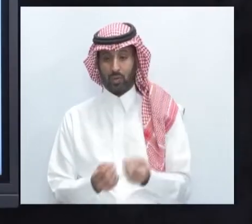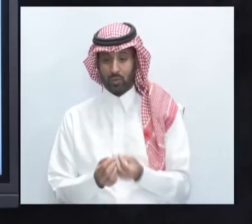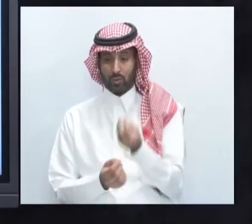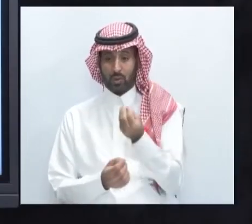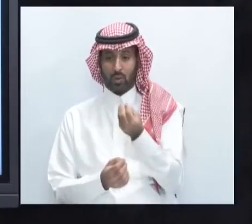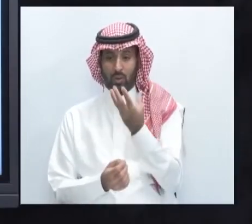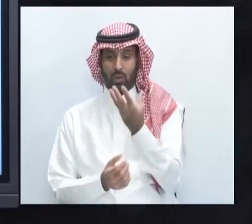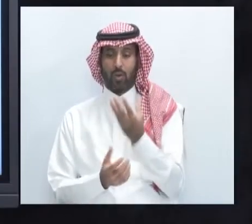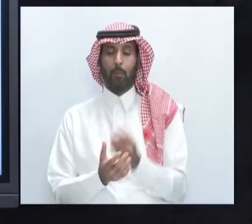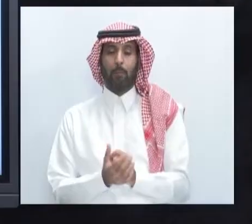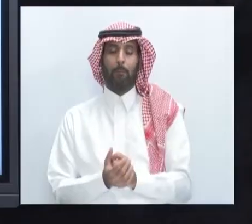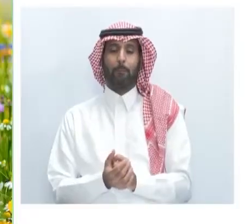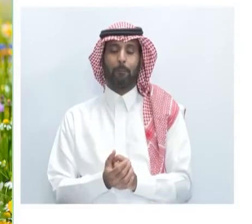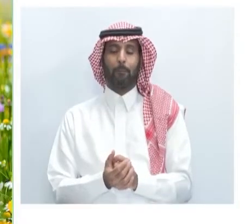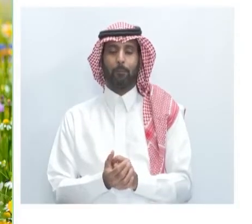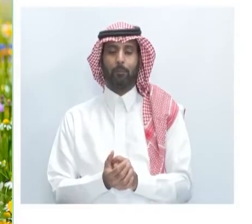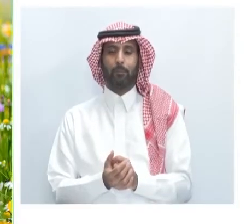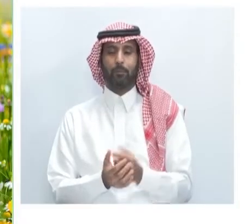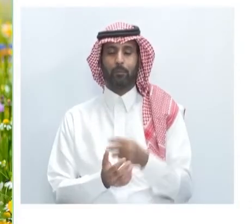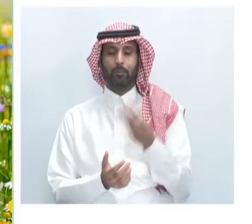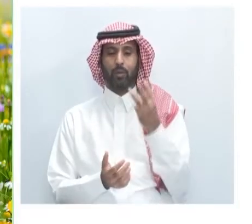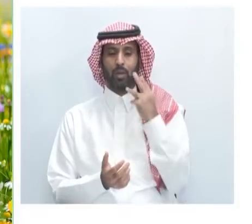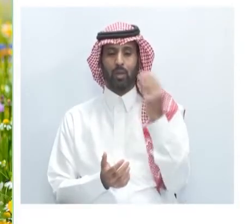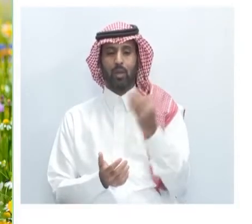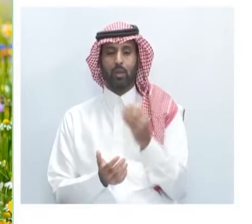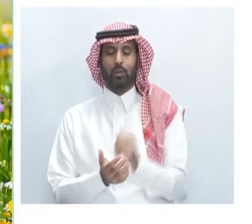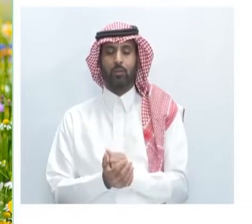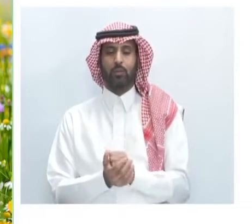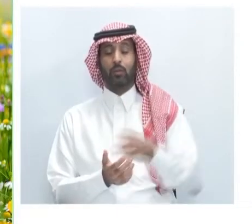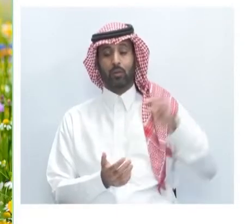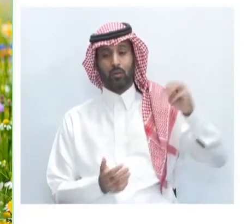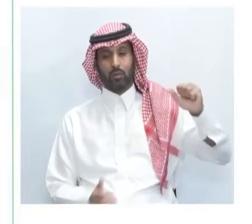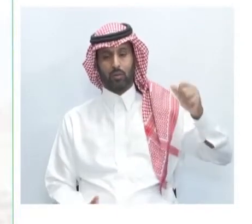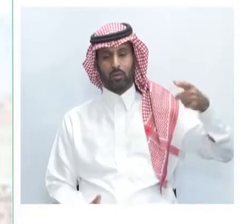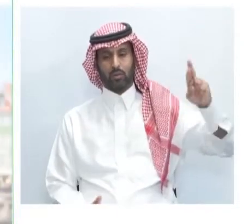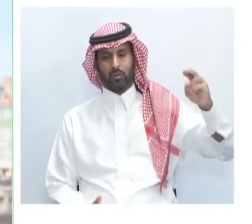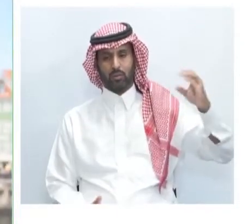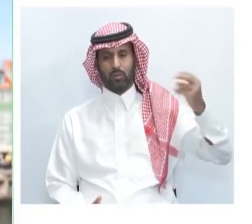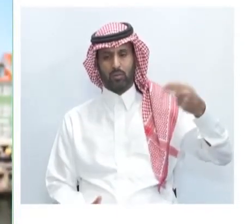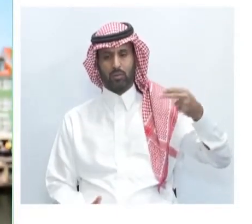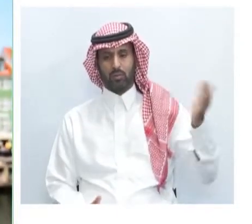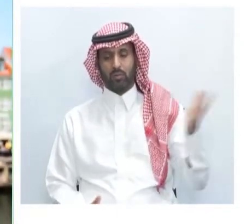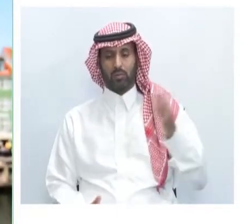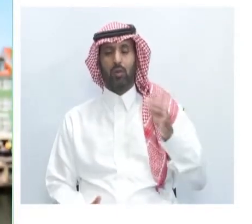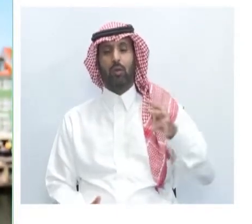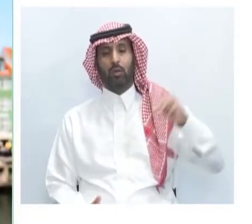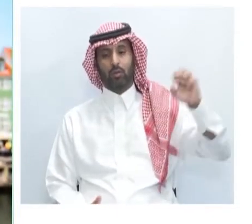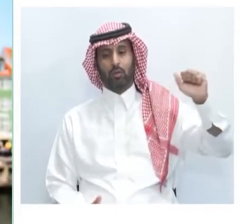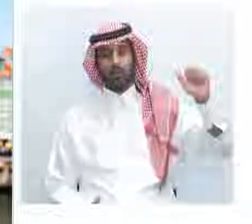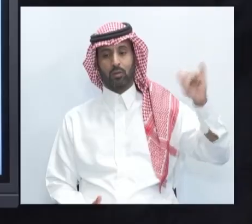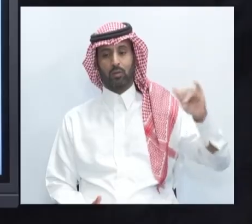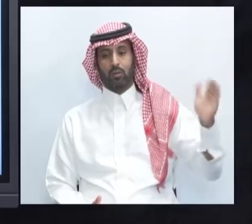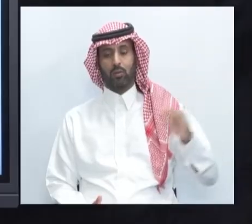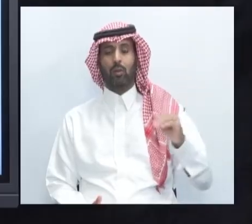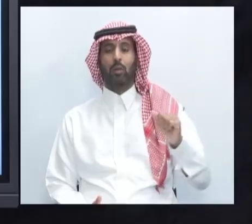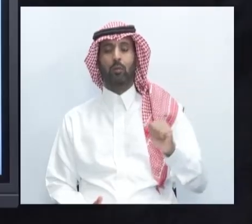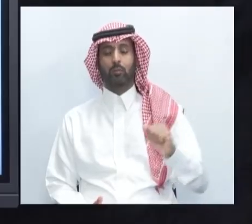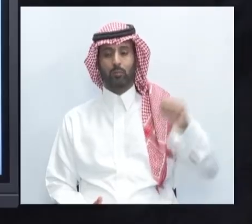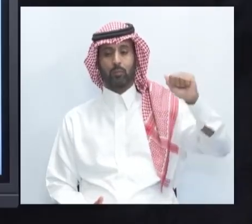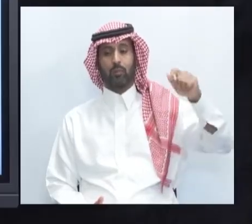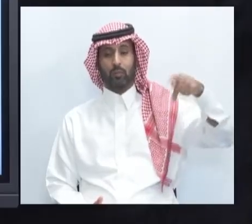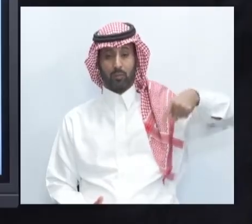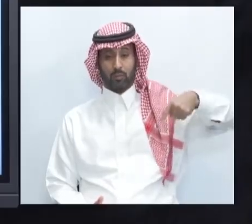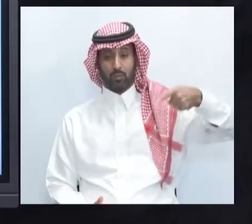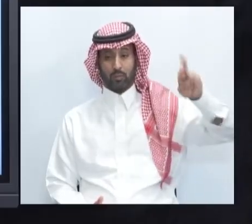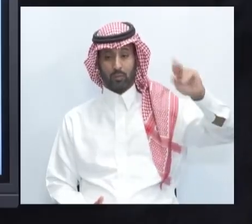It's spring. March, April, and May. Excellent. Okay, now here we have an